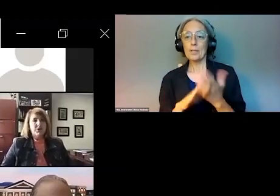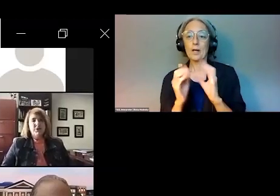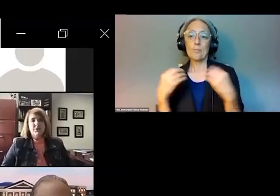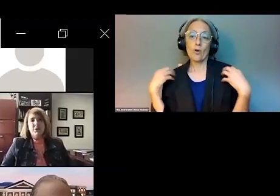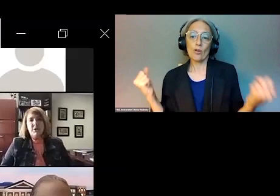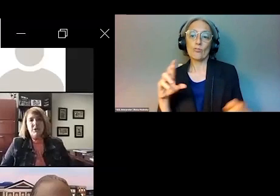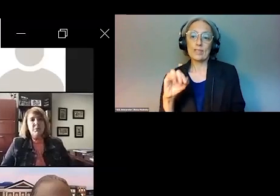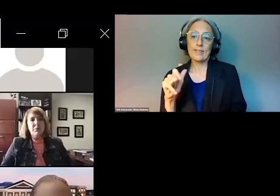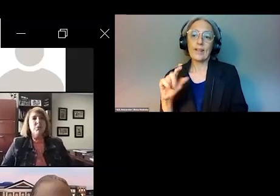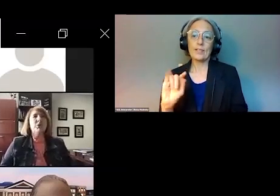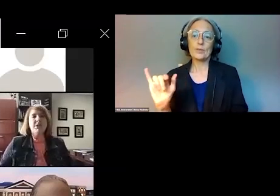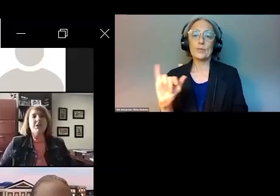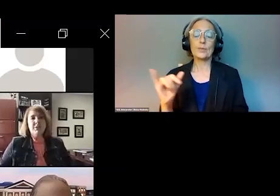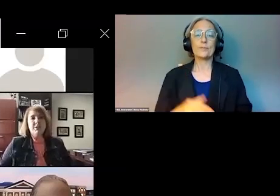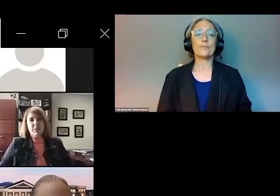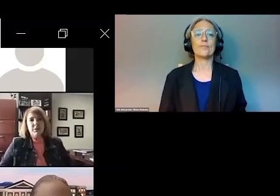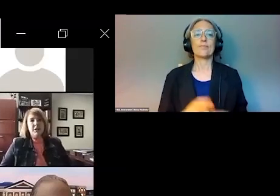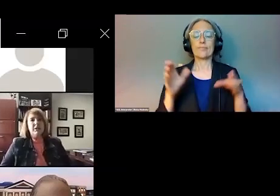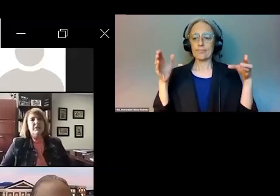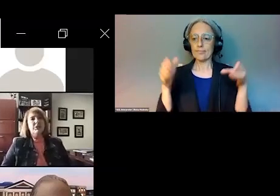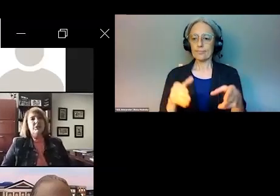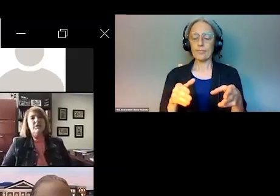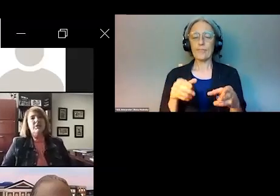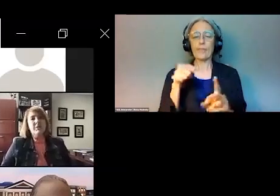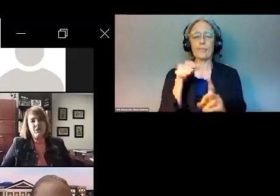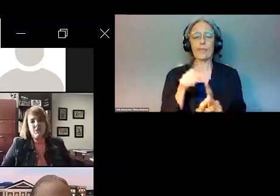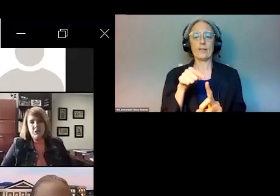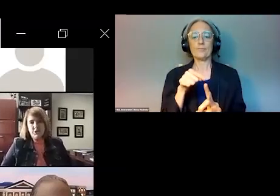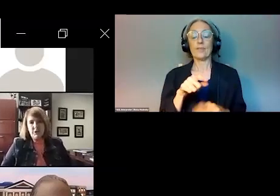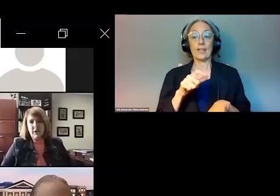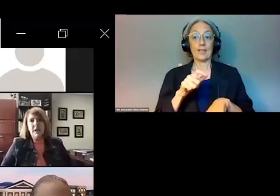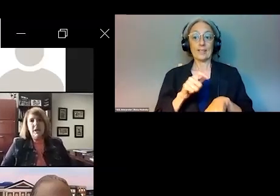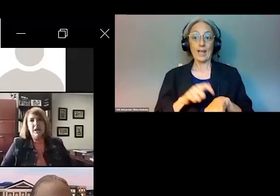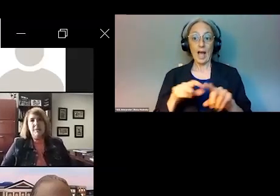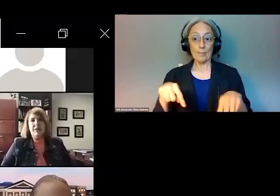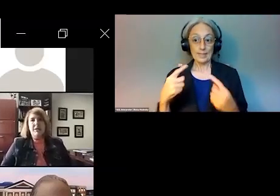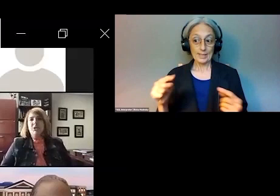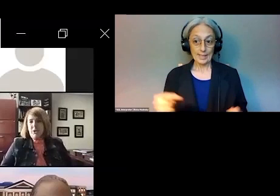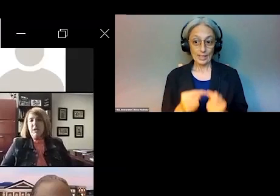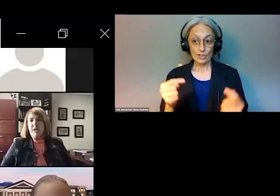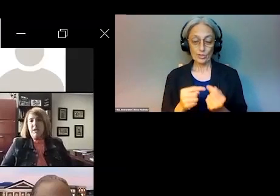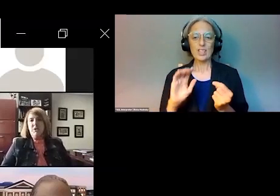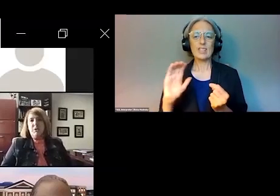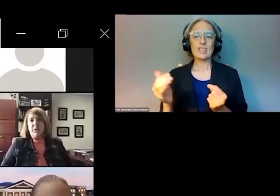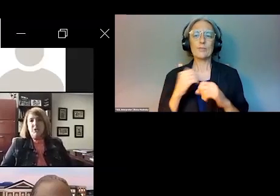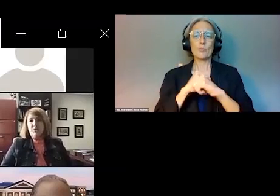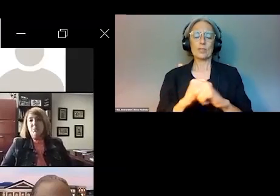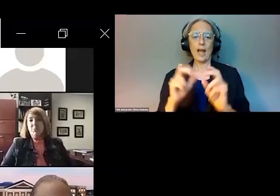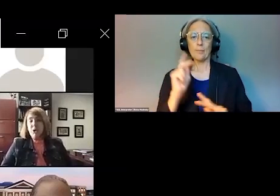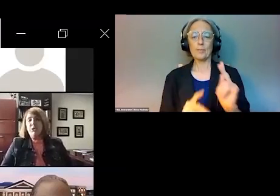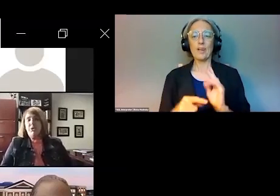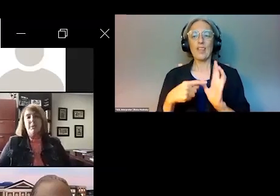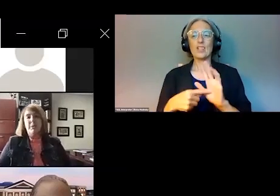And so just to focus a little bit more on the seemingly protective nature of time since injury, it demonstrated the inverse